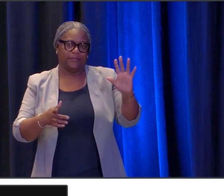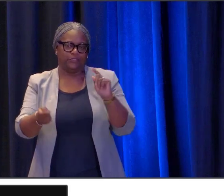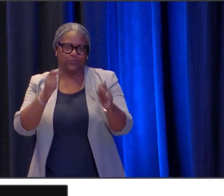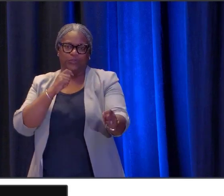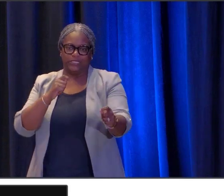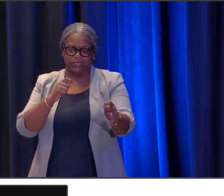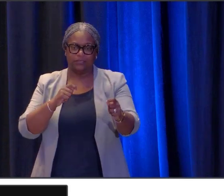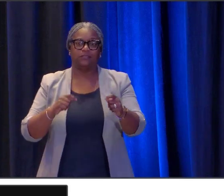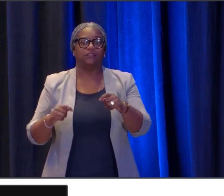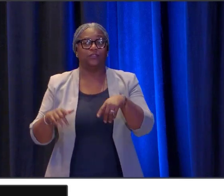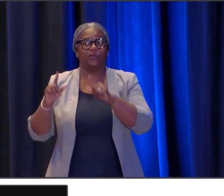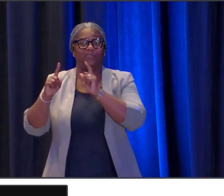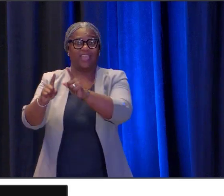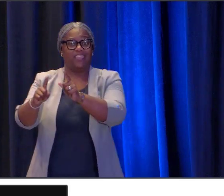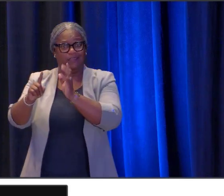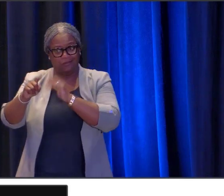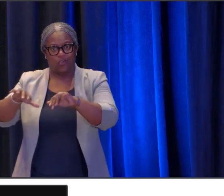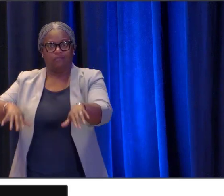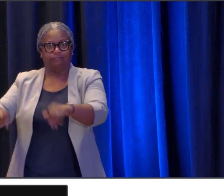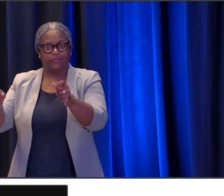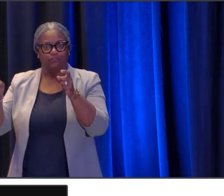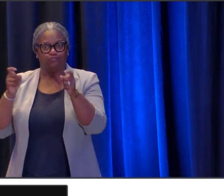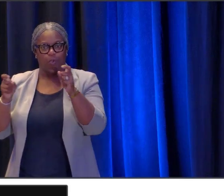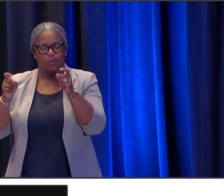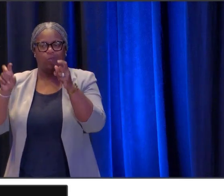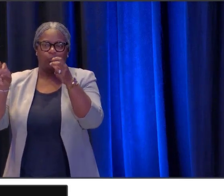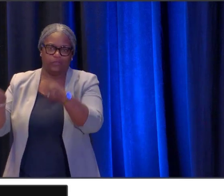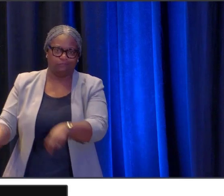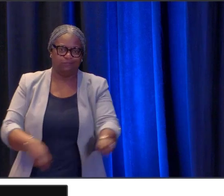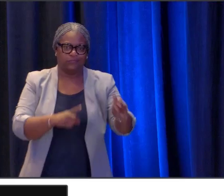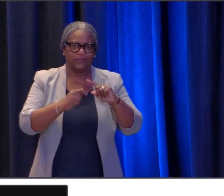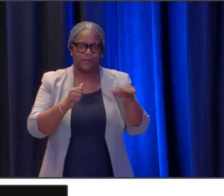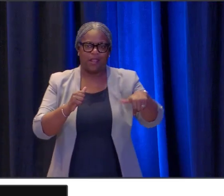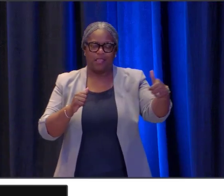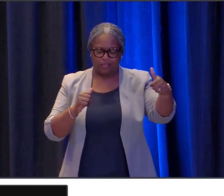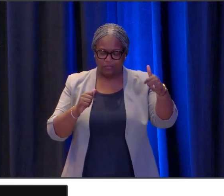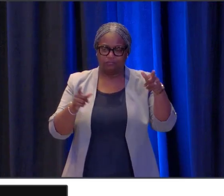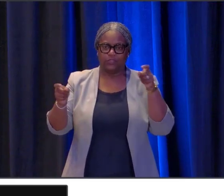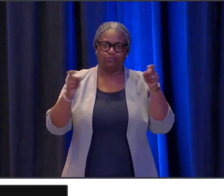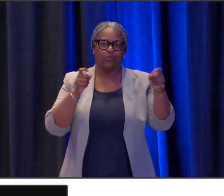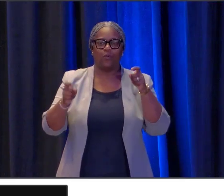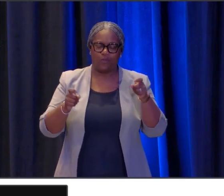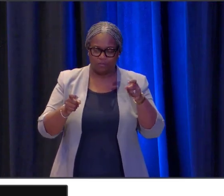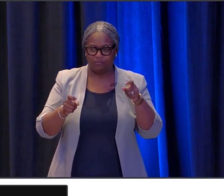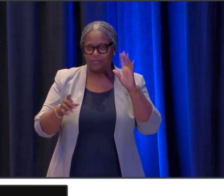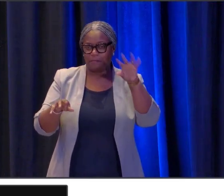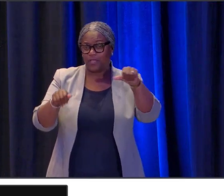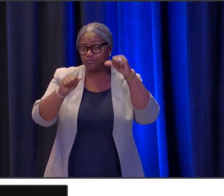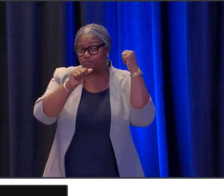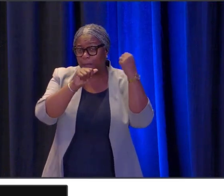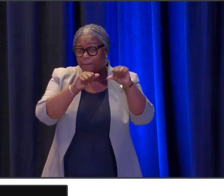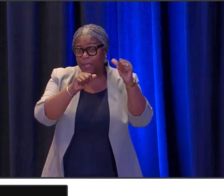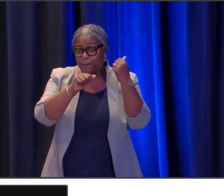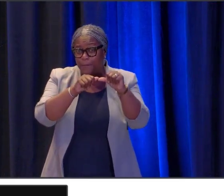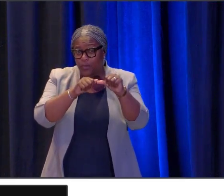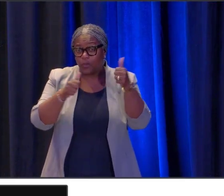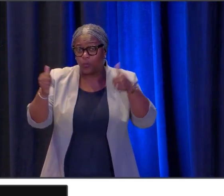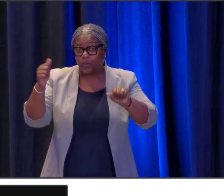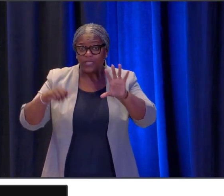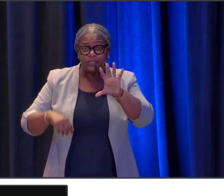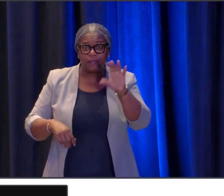again. And when it does, we got to remember those corporations, those